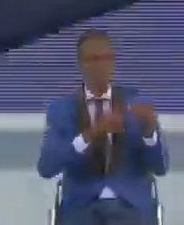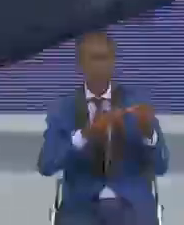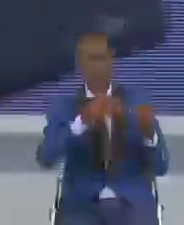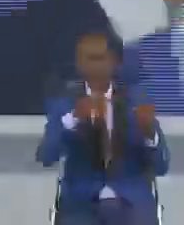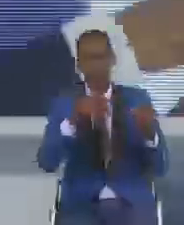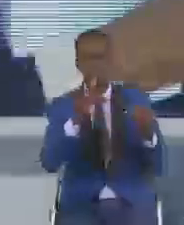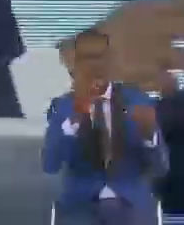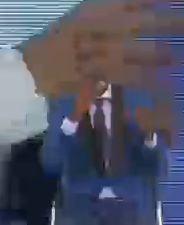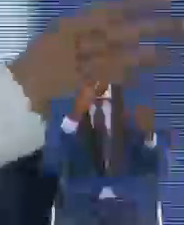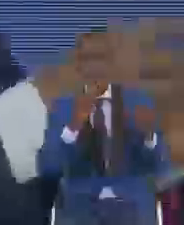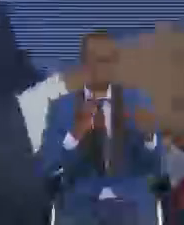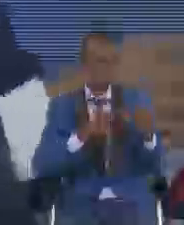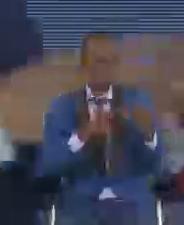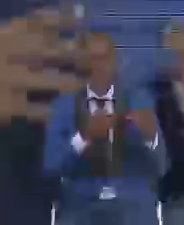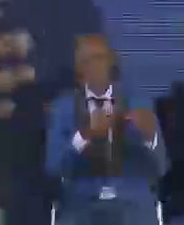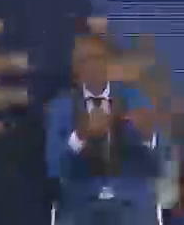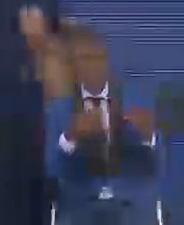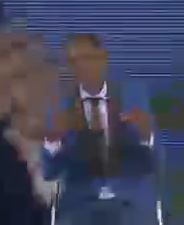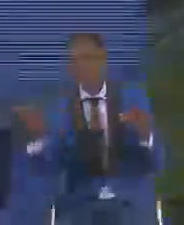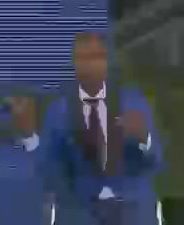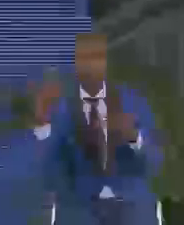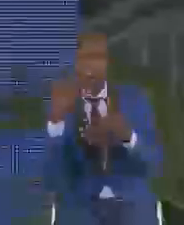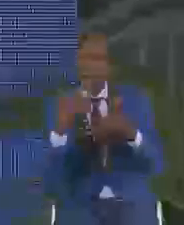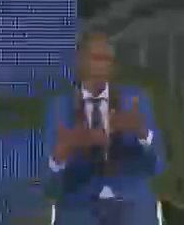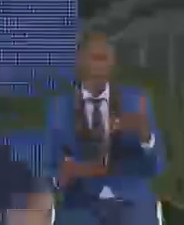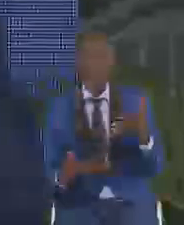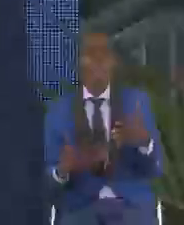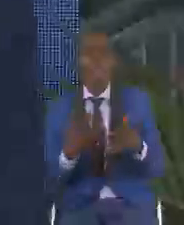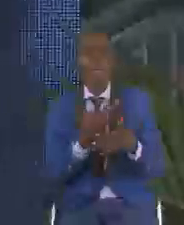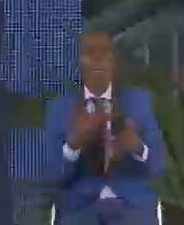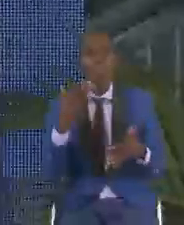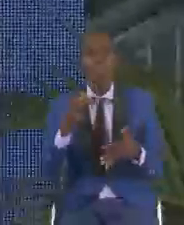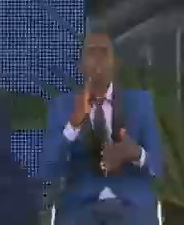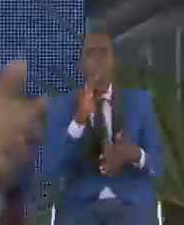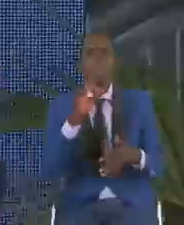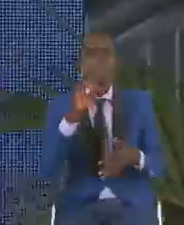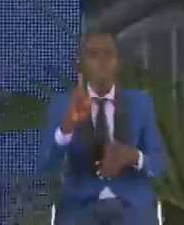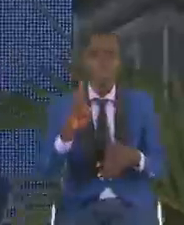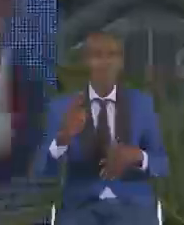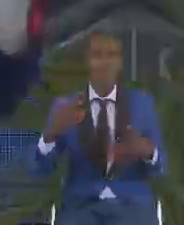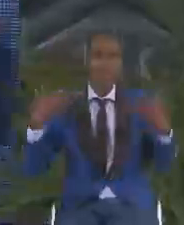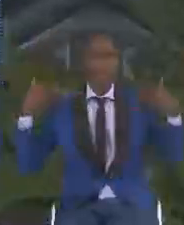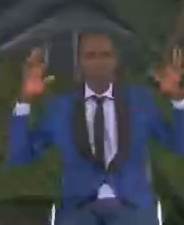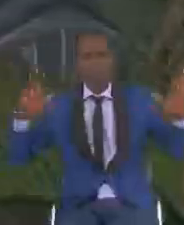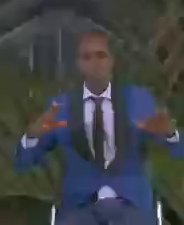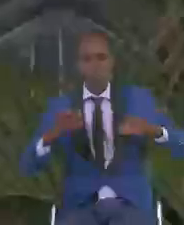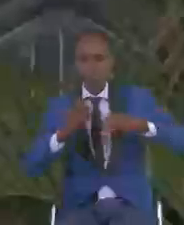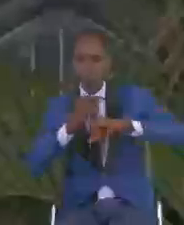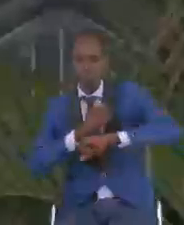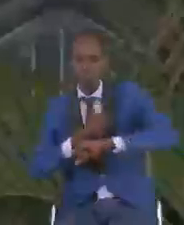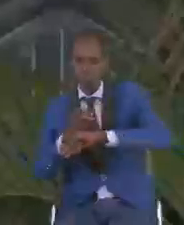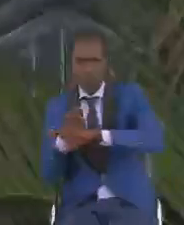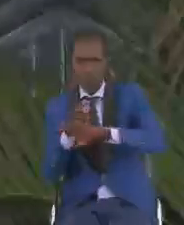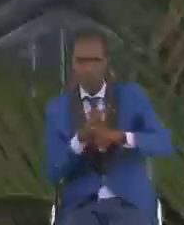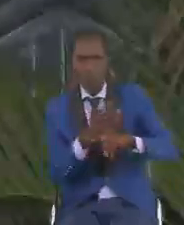one there. And then maybe there's a supervising angel and said, give me a